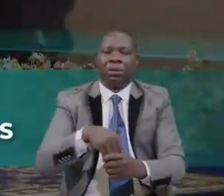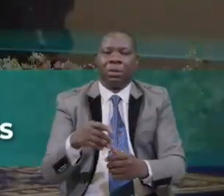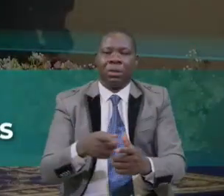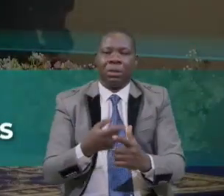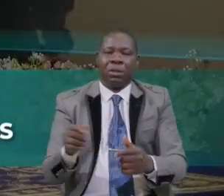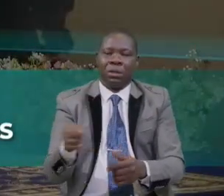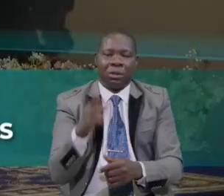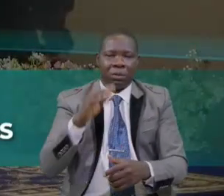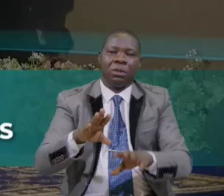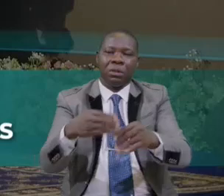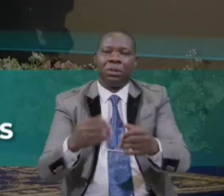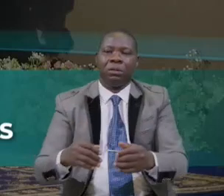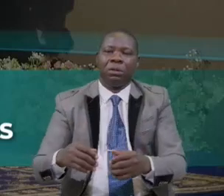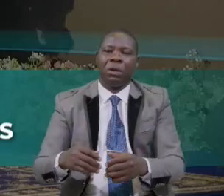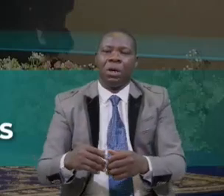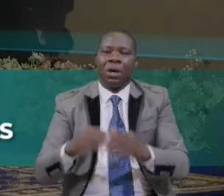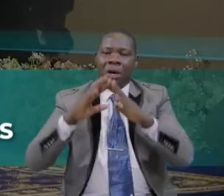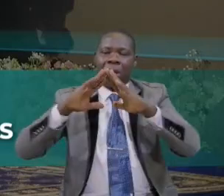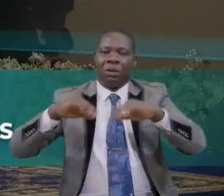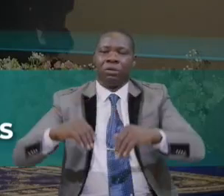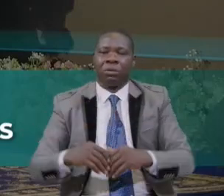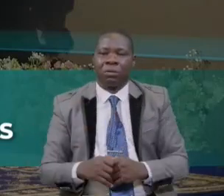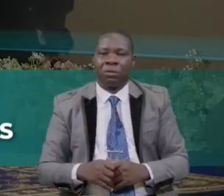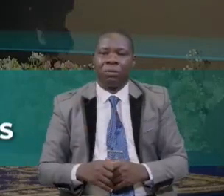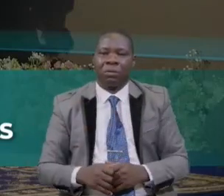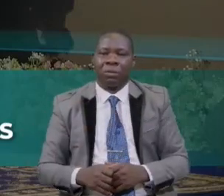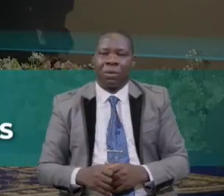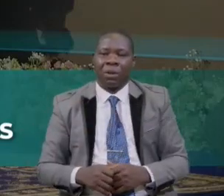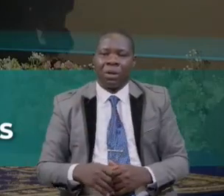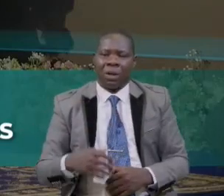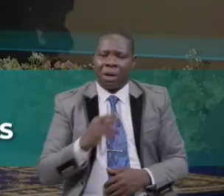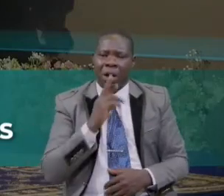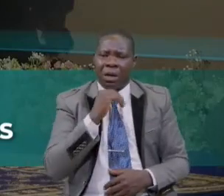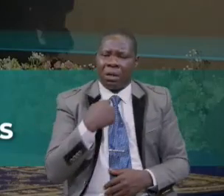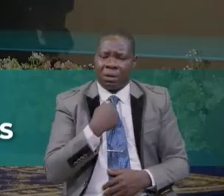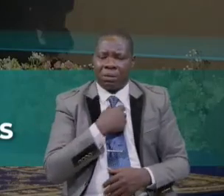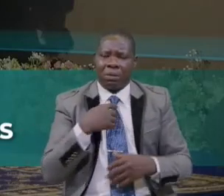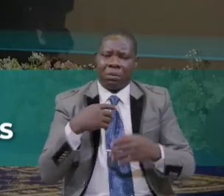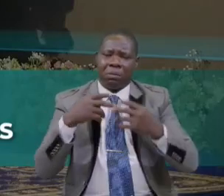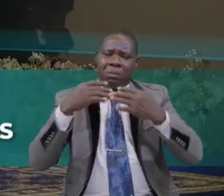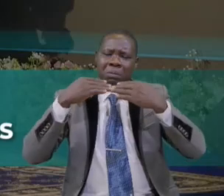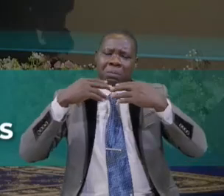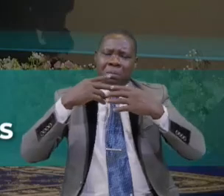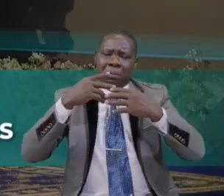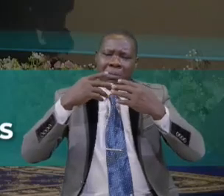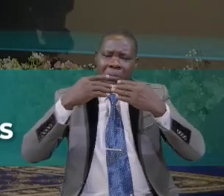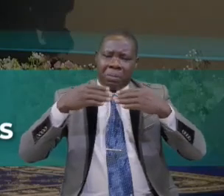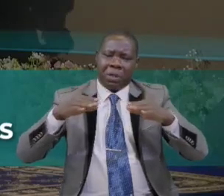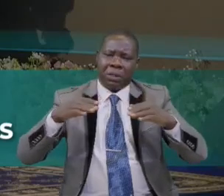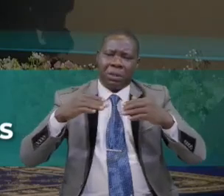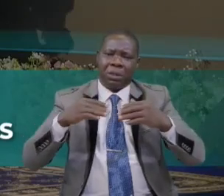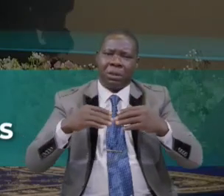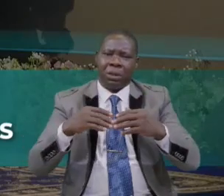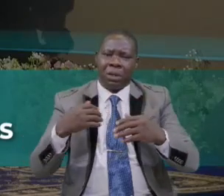ours. Are we partial? Are we dancing to the tune of the